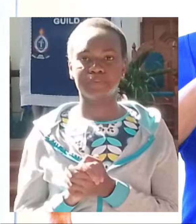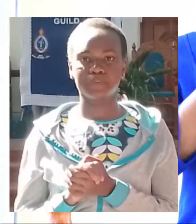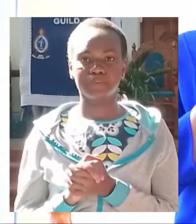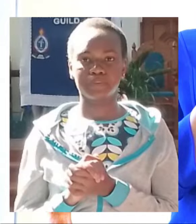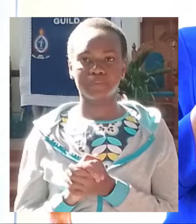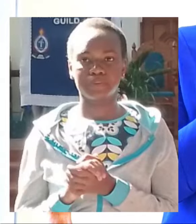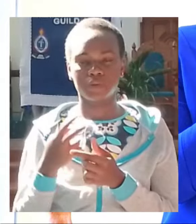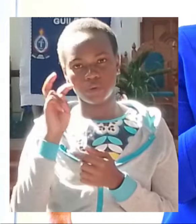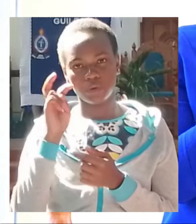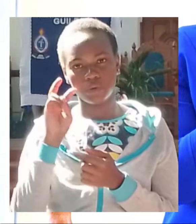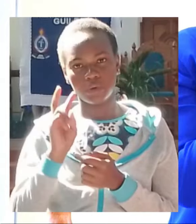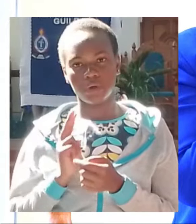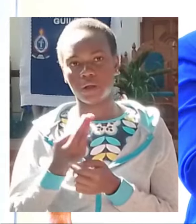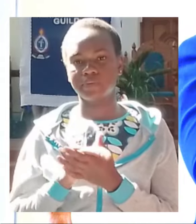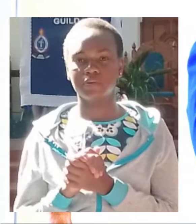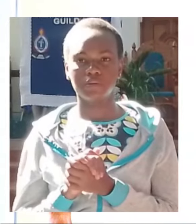But look at us.